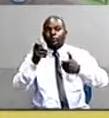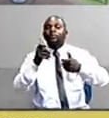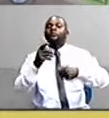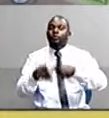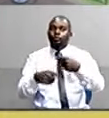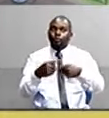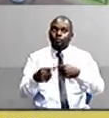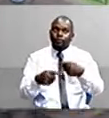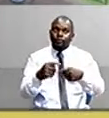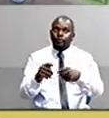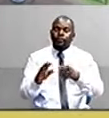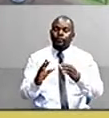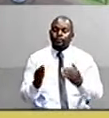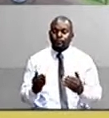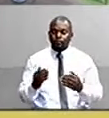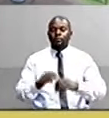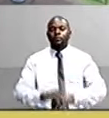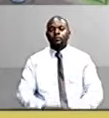intensive.